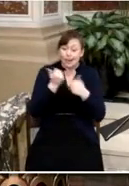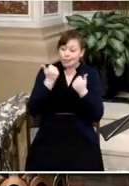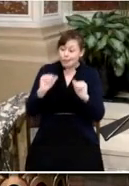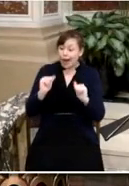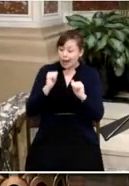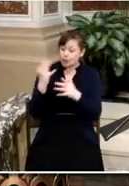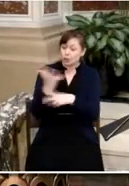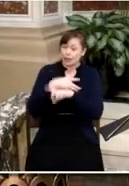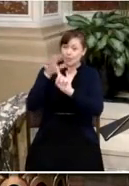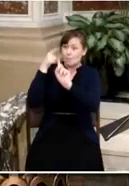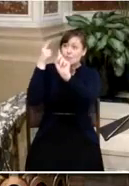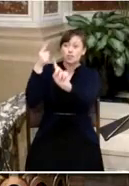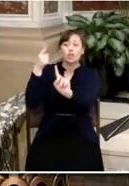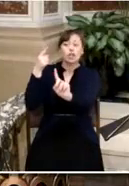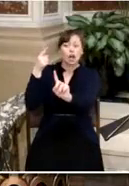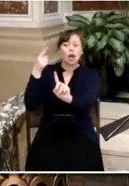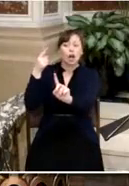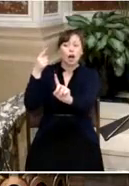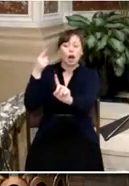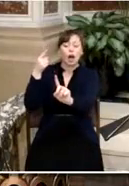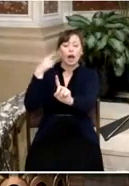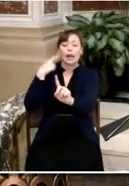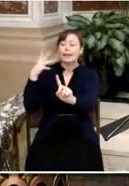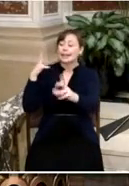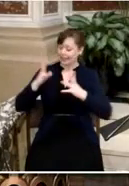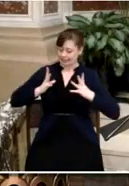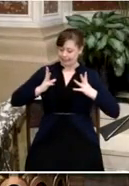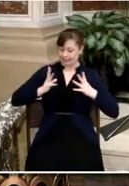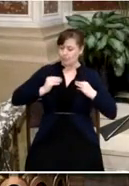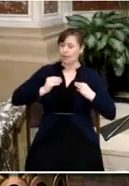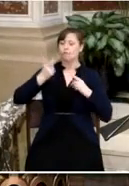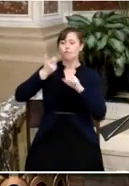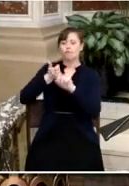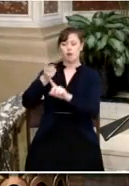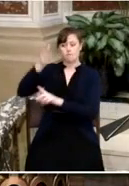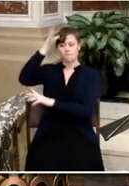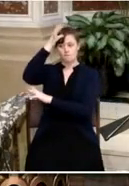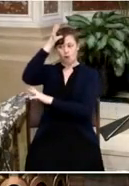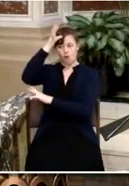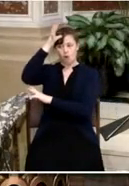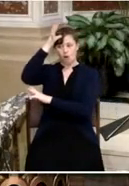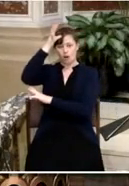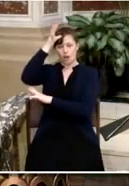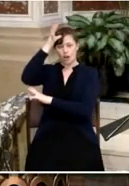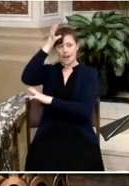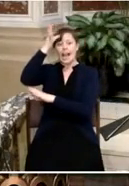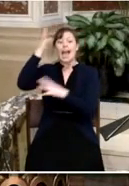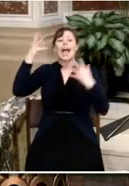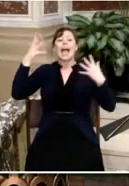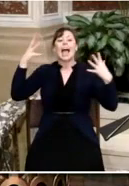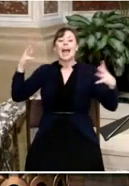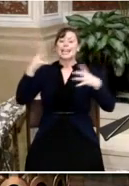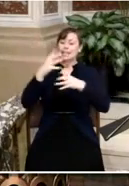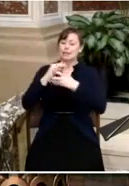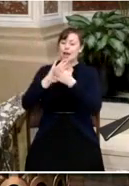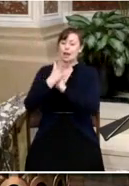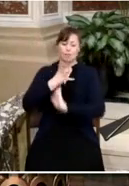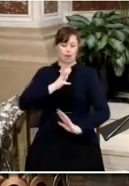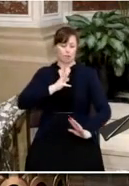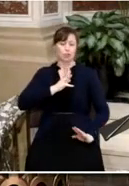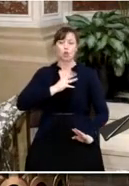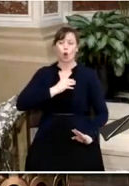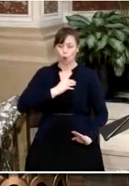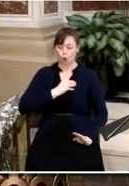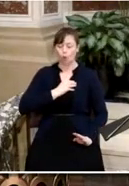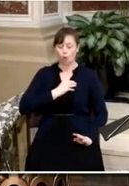accomplishing the mission that he accepted from his Father and that he made his own